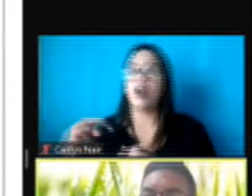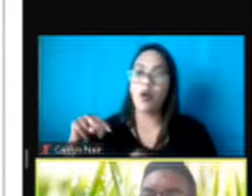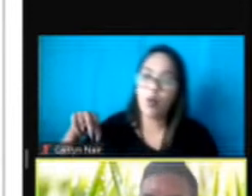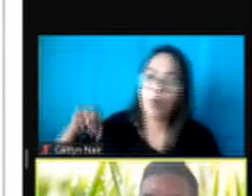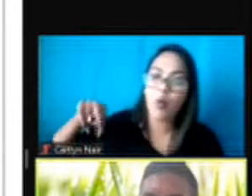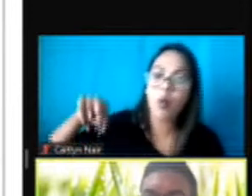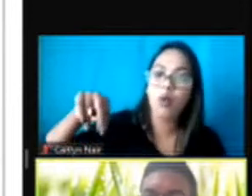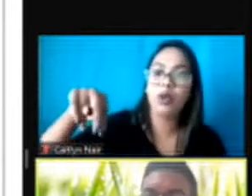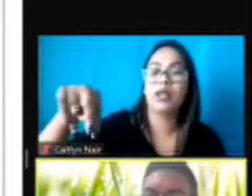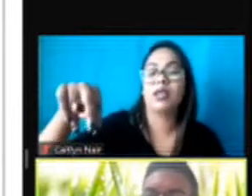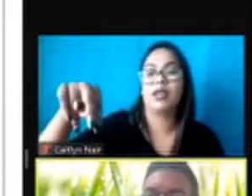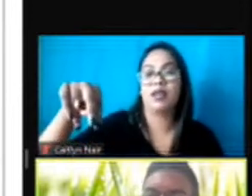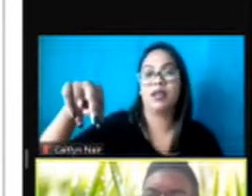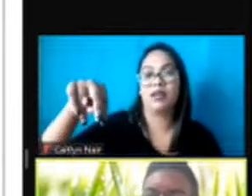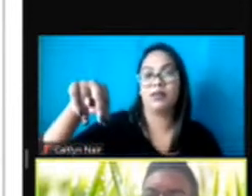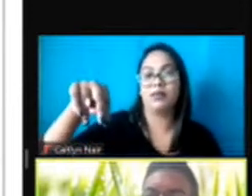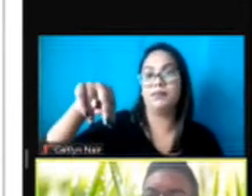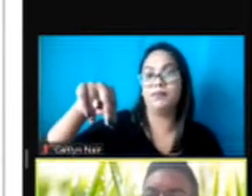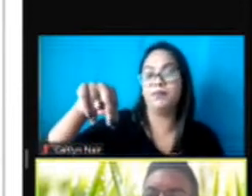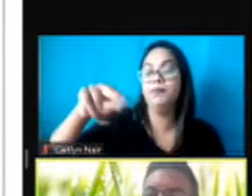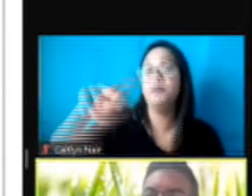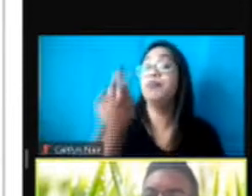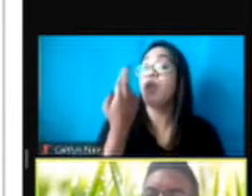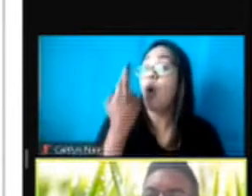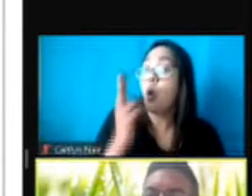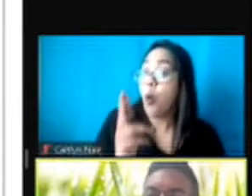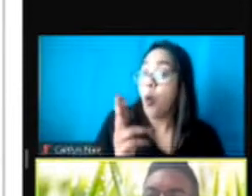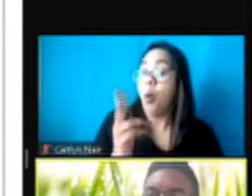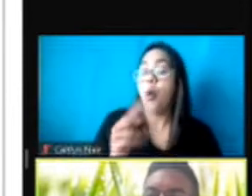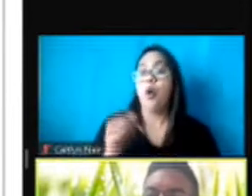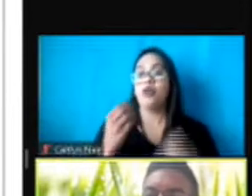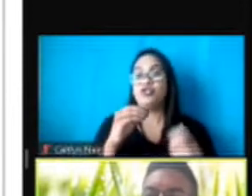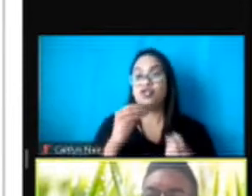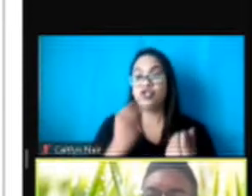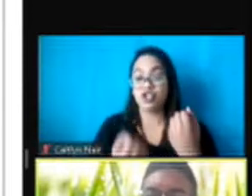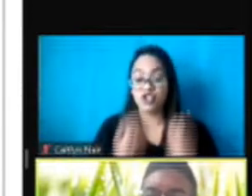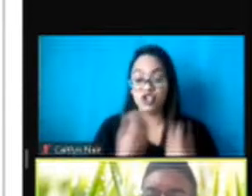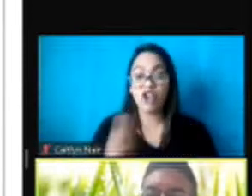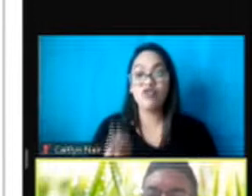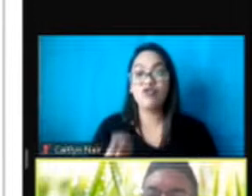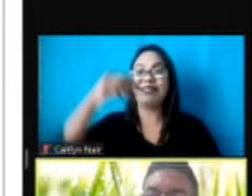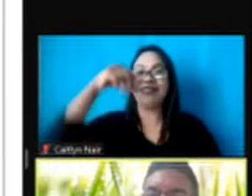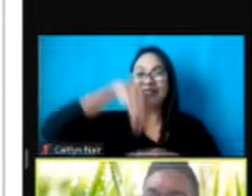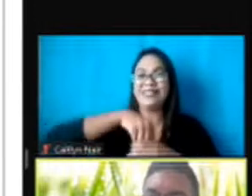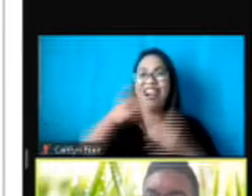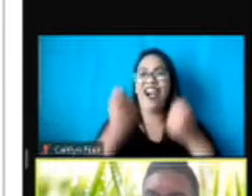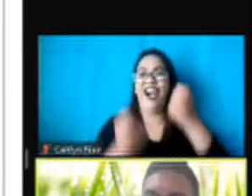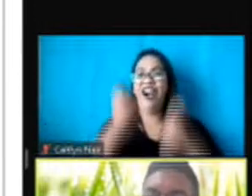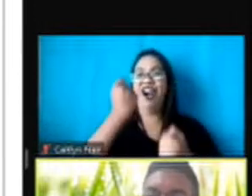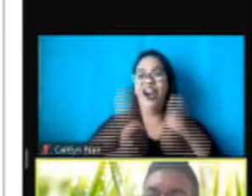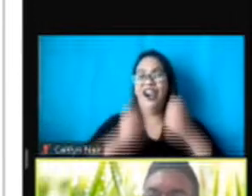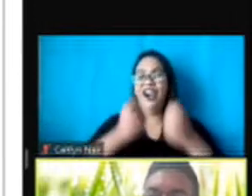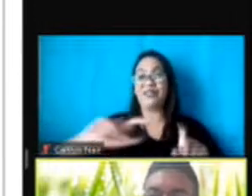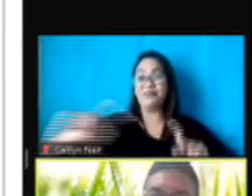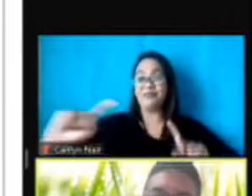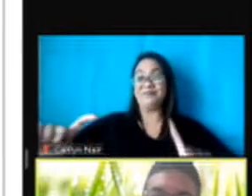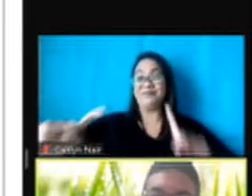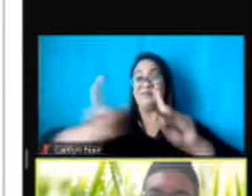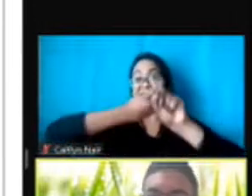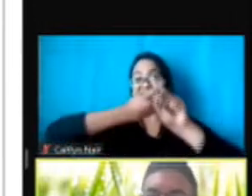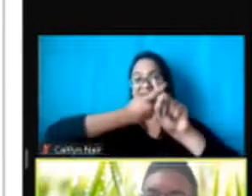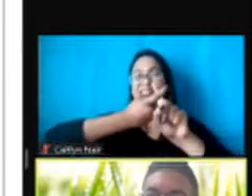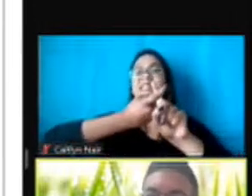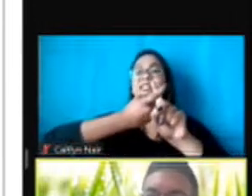the passenger. So it's not drivers that are being injured when it's children, it's the pedestrians out